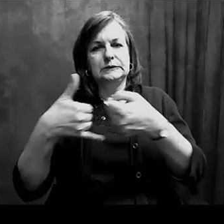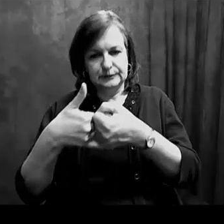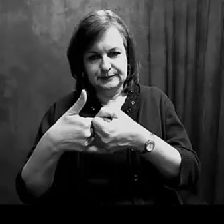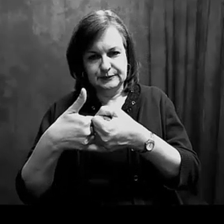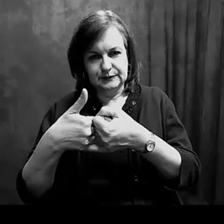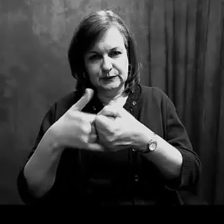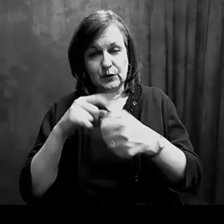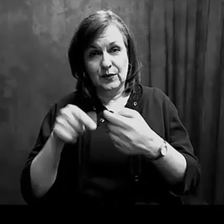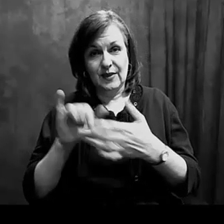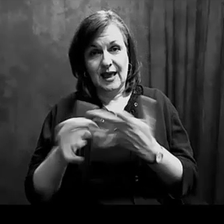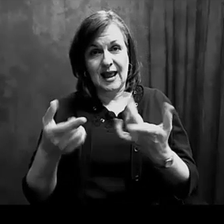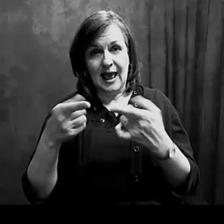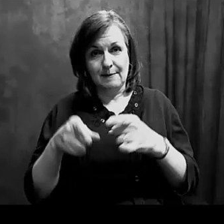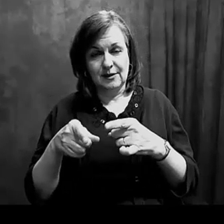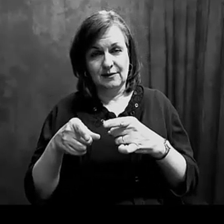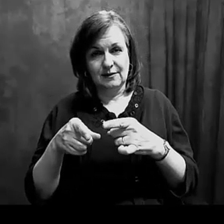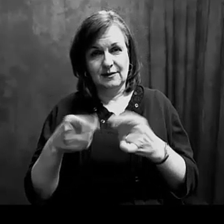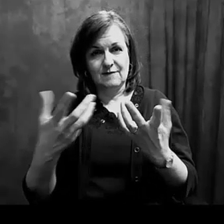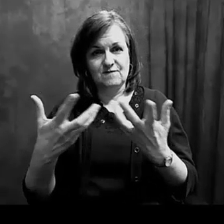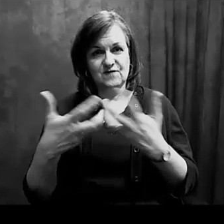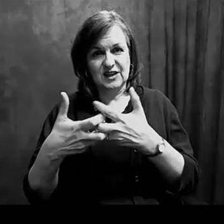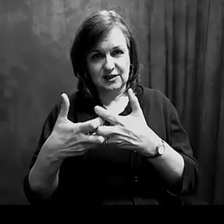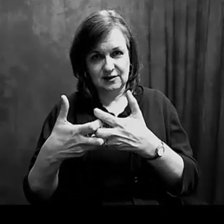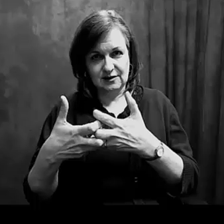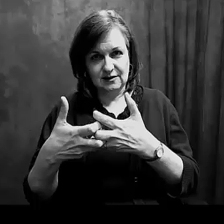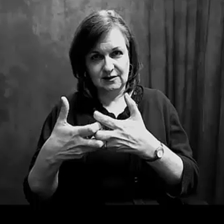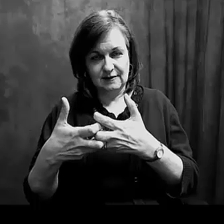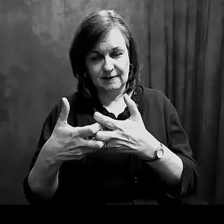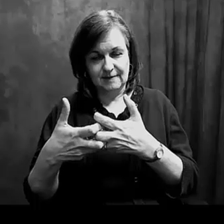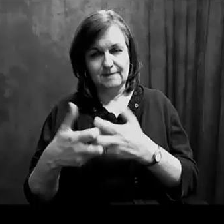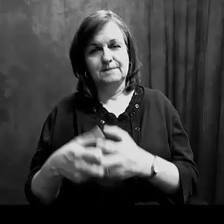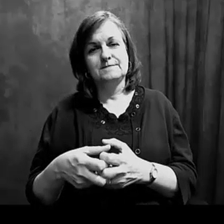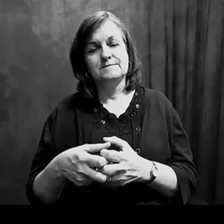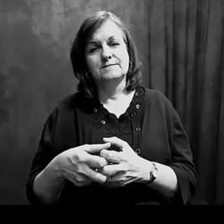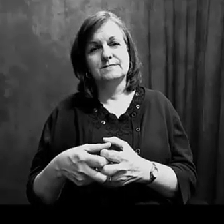When it does, when this fits,